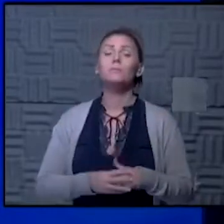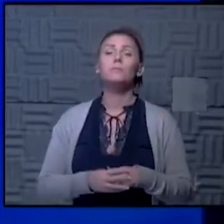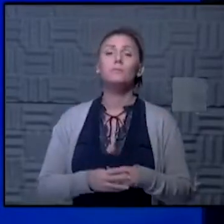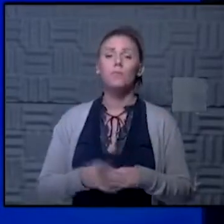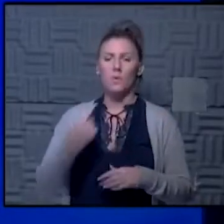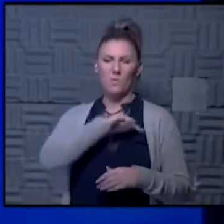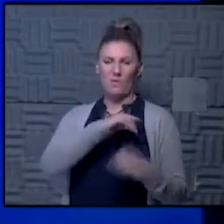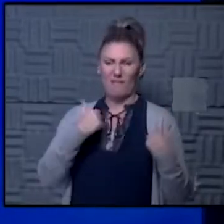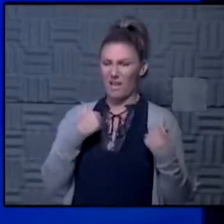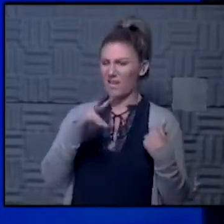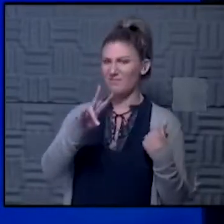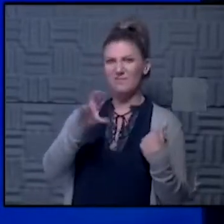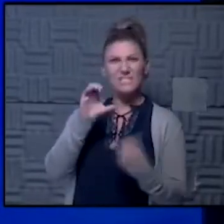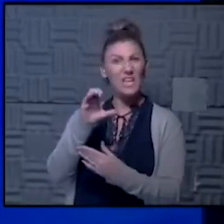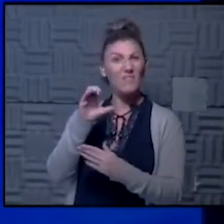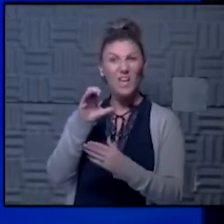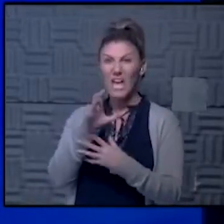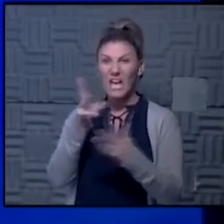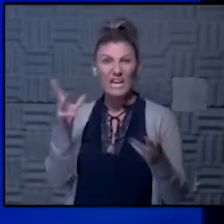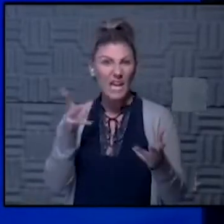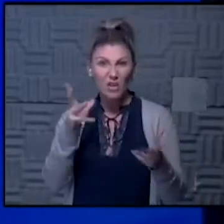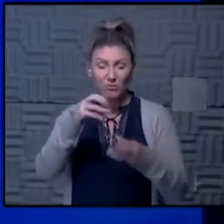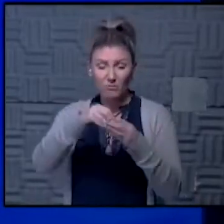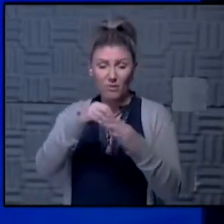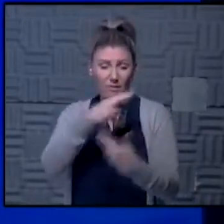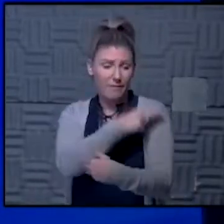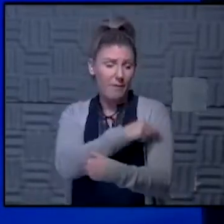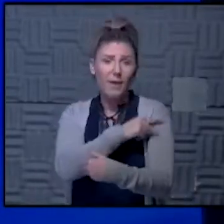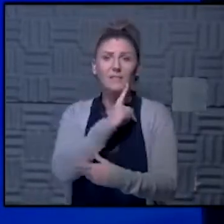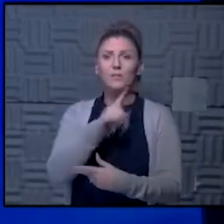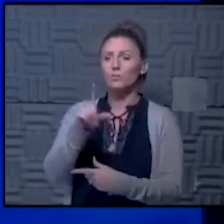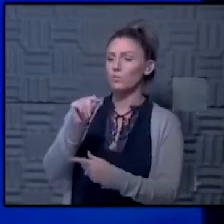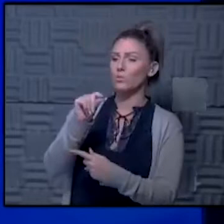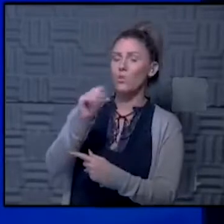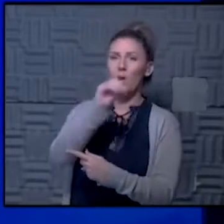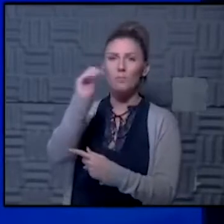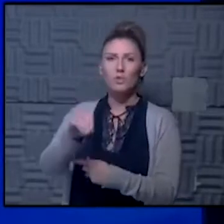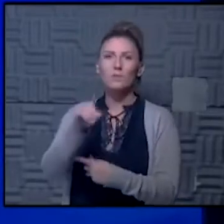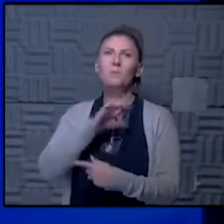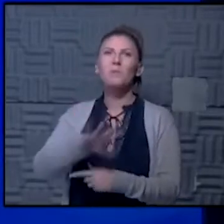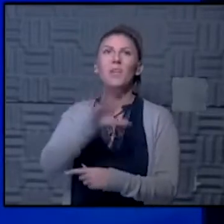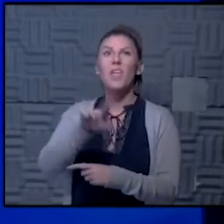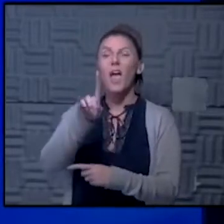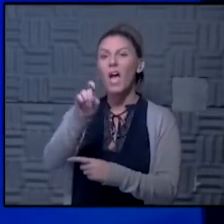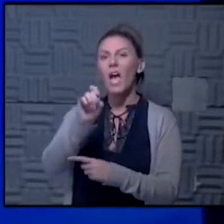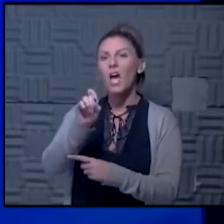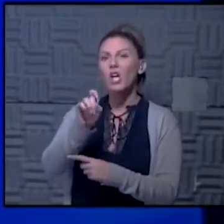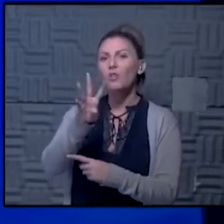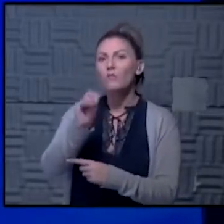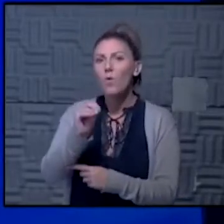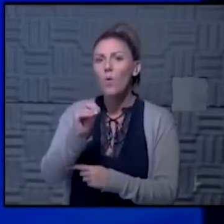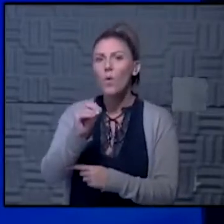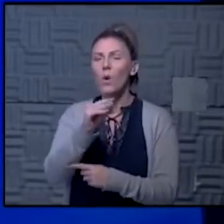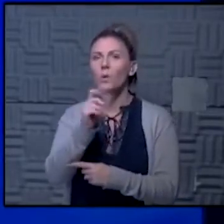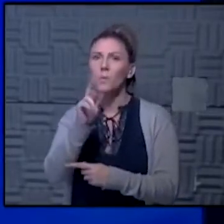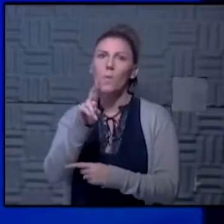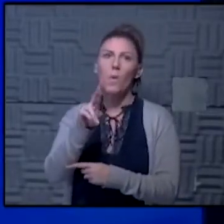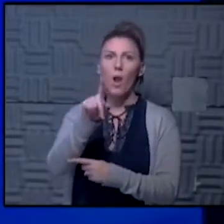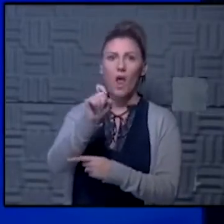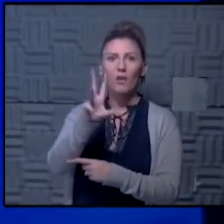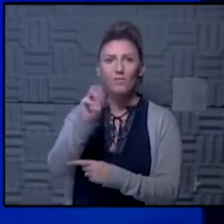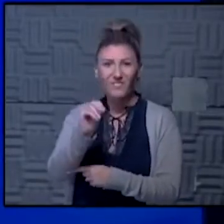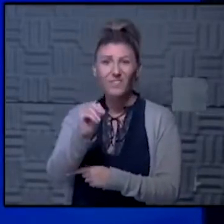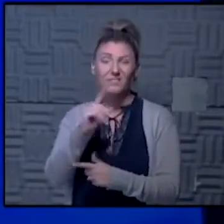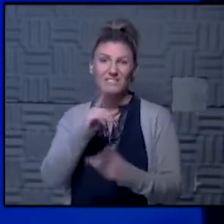have 700 and change in the hospital this morning, so 20% again would be like 140 or 150 here in Kansas City. So